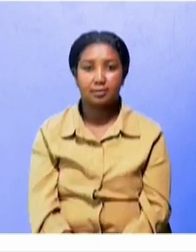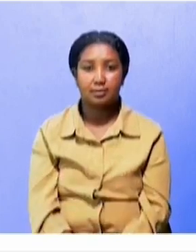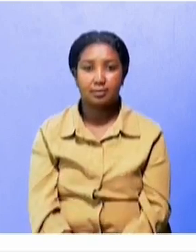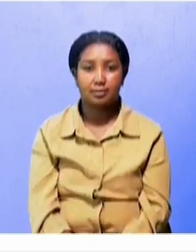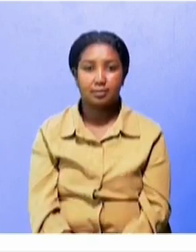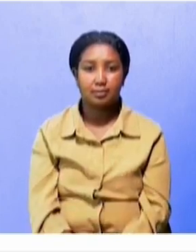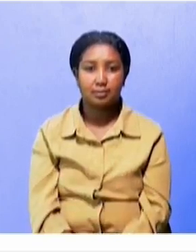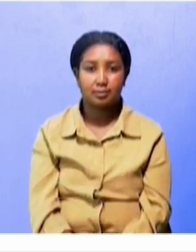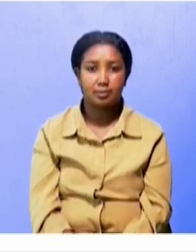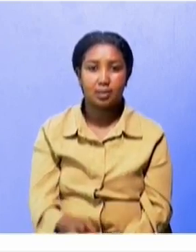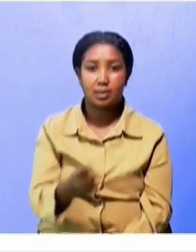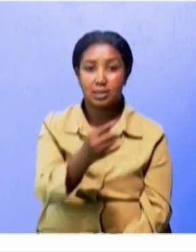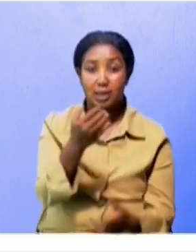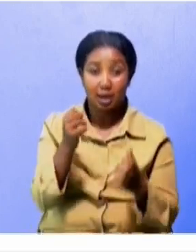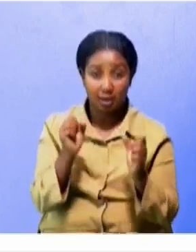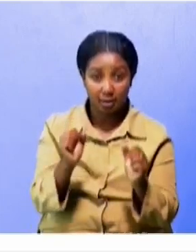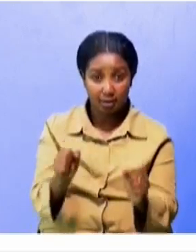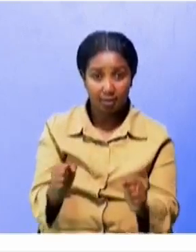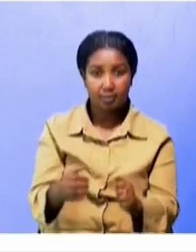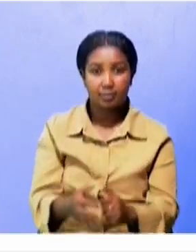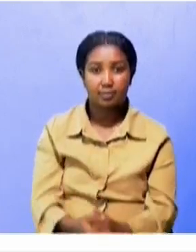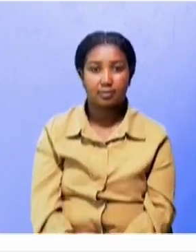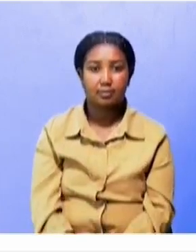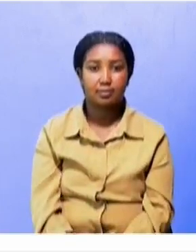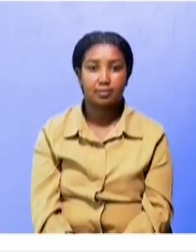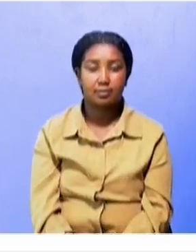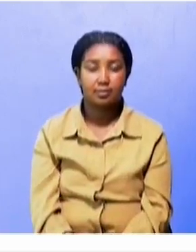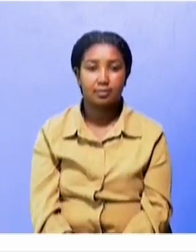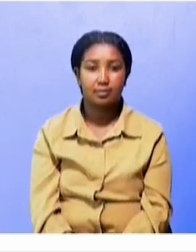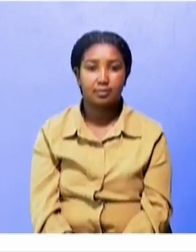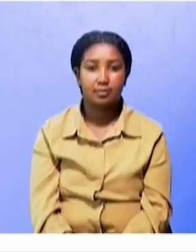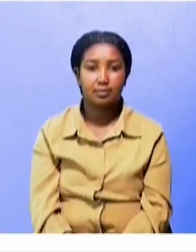right? They can